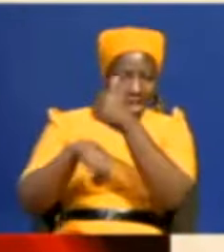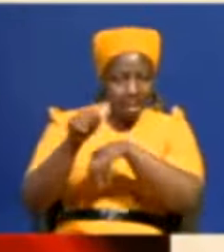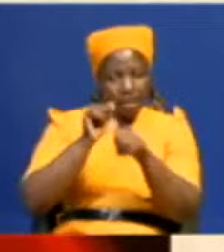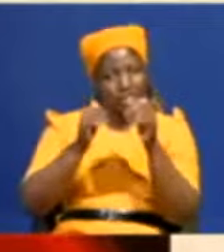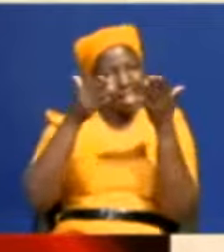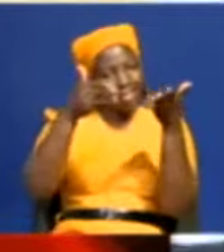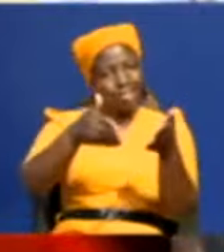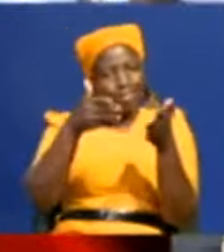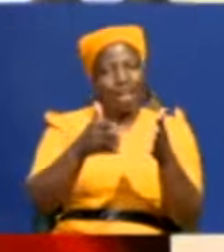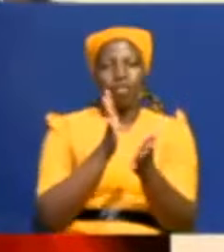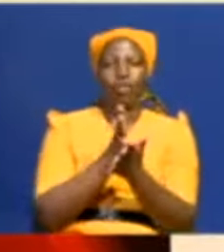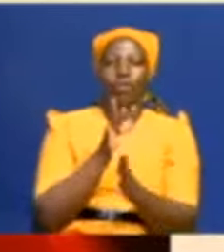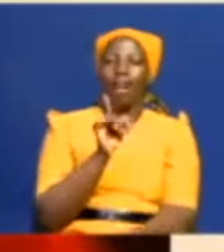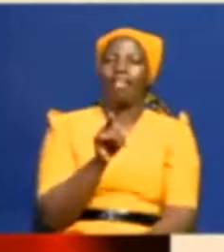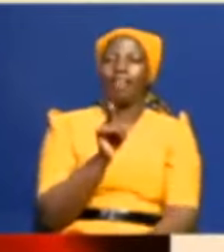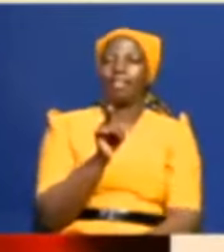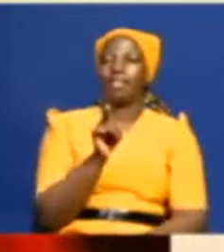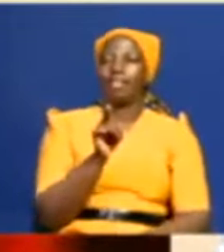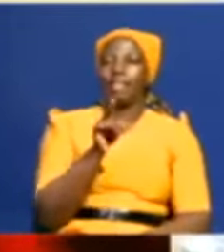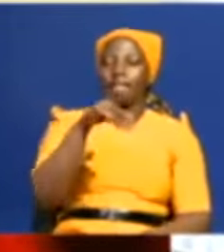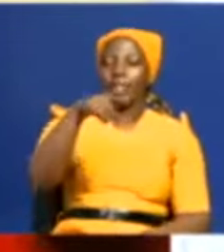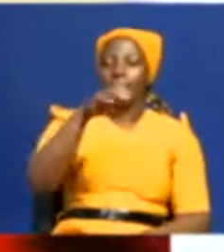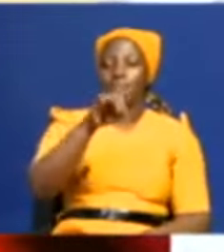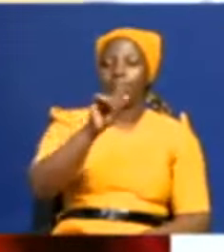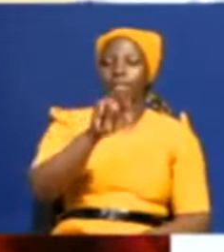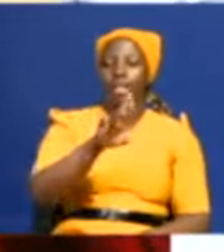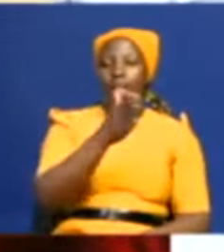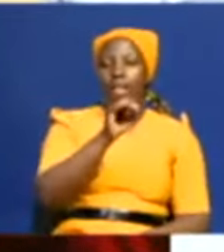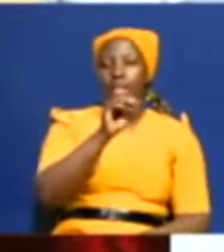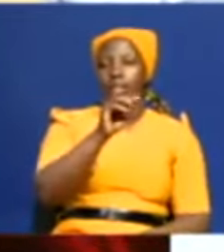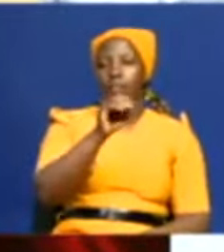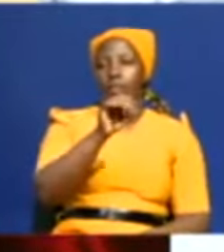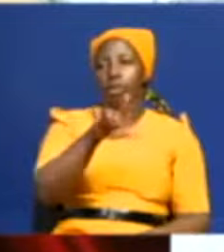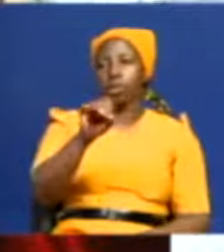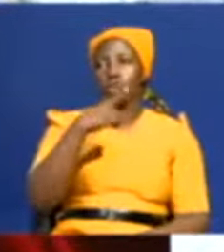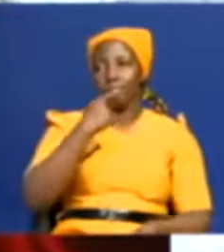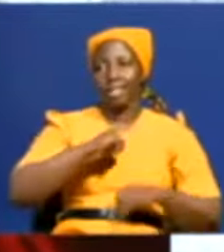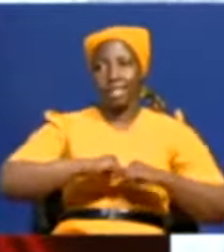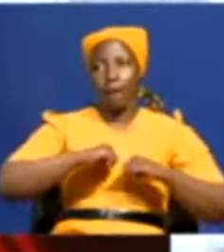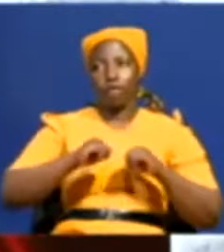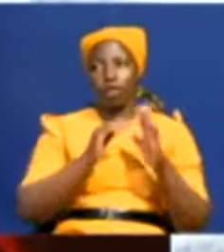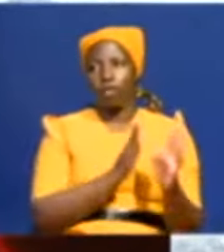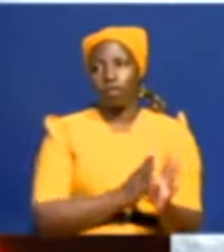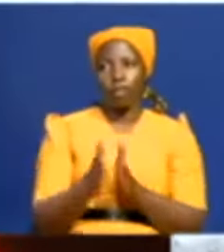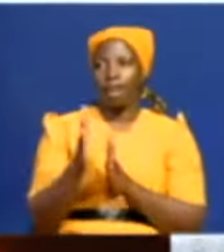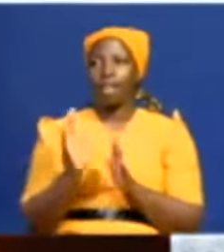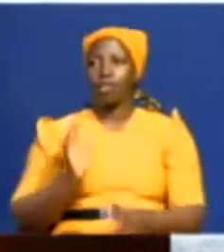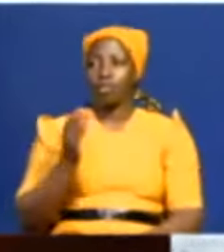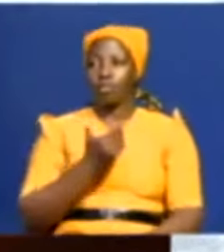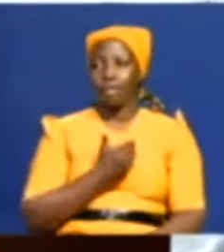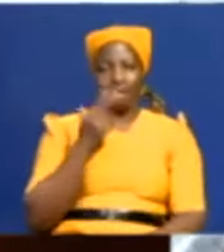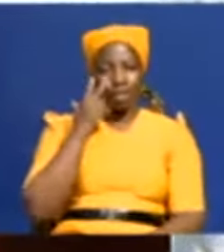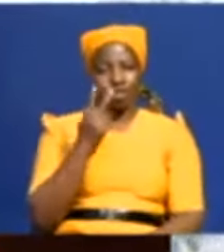festival. Doreen, this is Mr. Peter Oburu, who is actually the chairperson of the organizing committee. Probably you just want to look into the